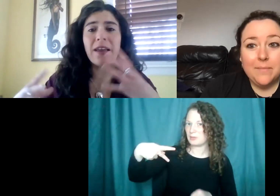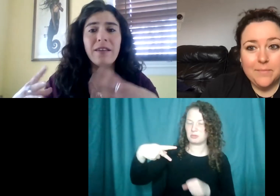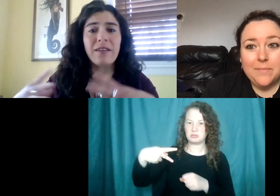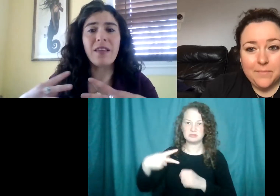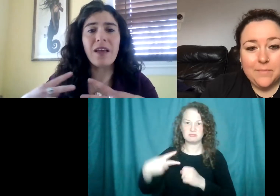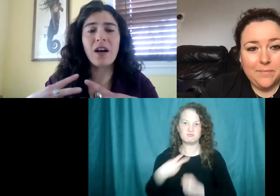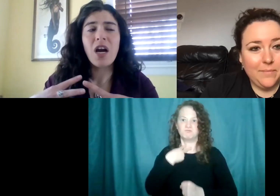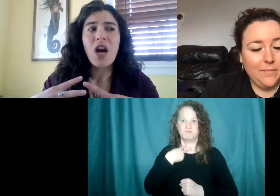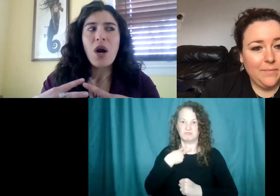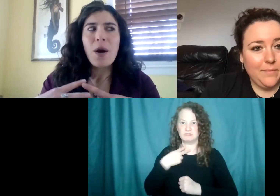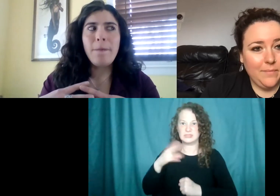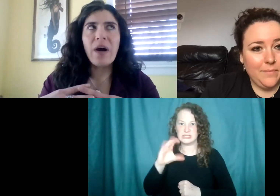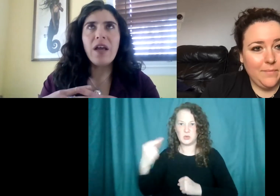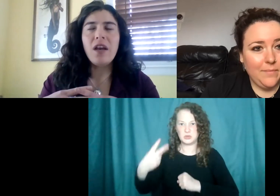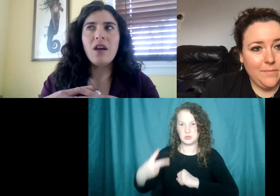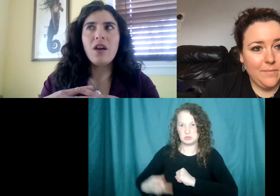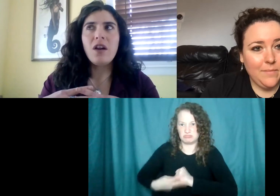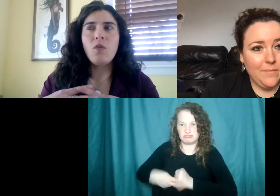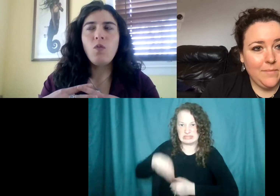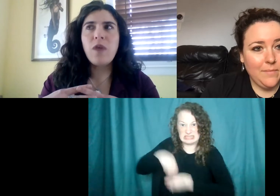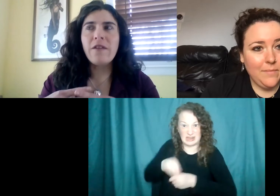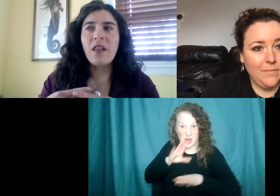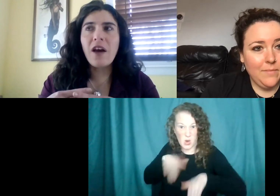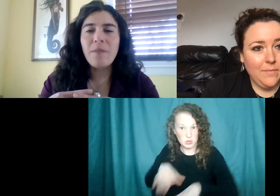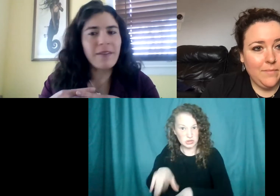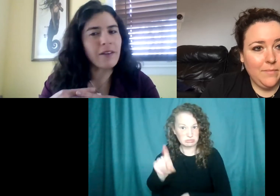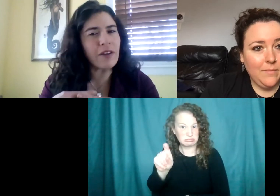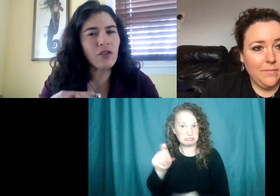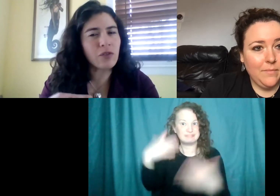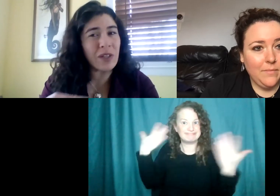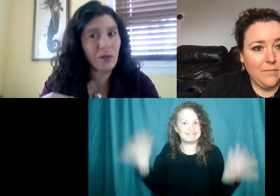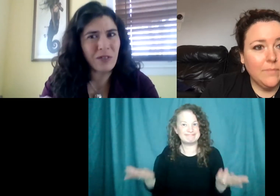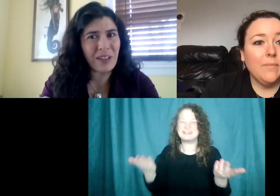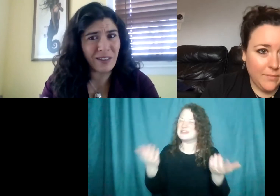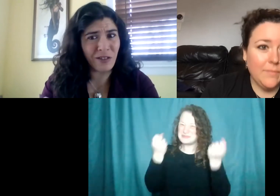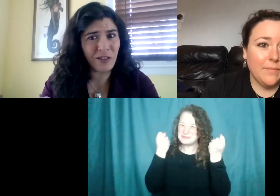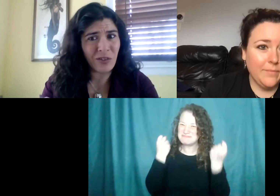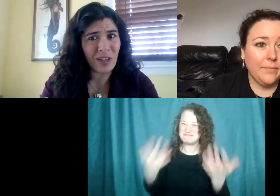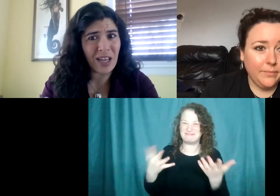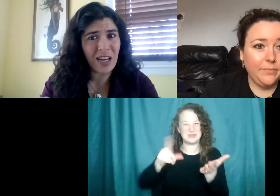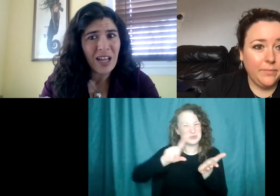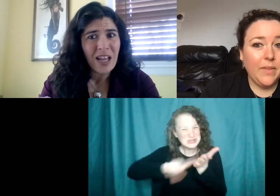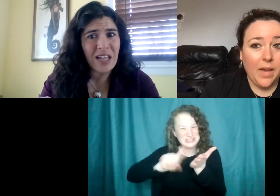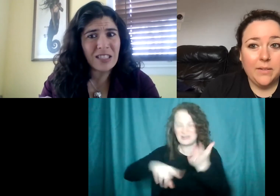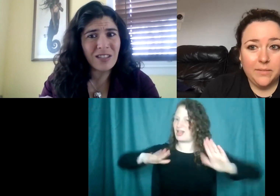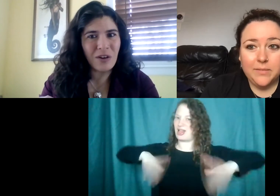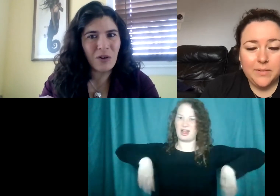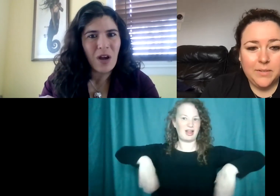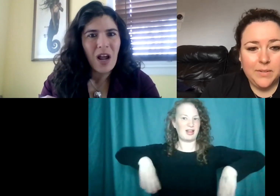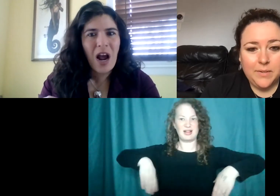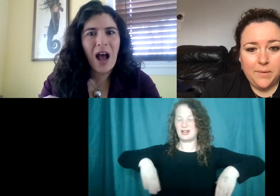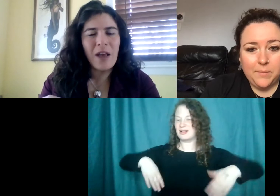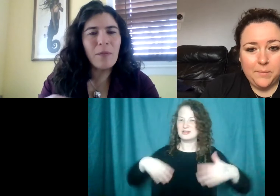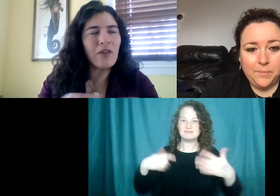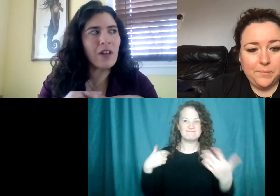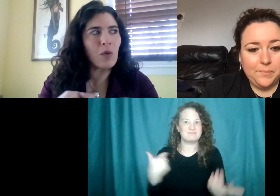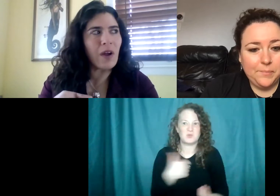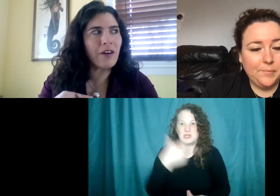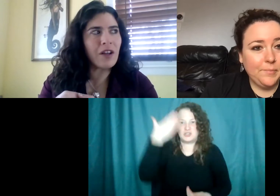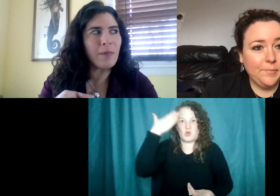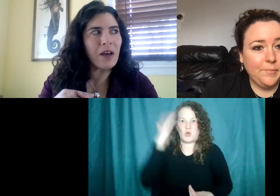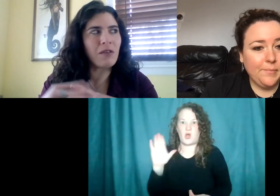different ideas there. But there's a lot of basic research we don't know the answers to yet. And so I am